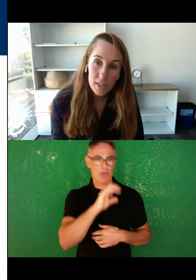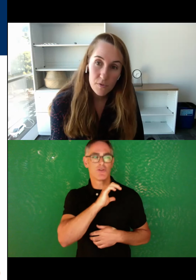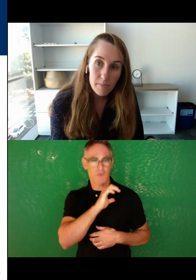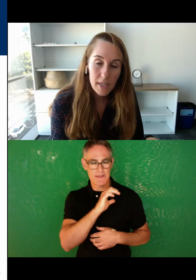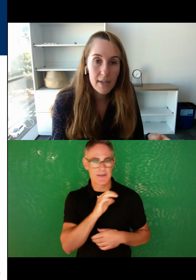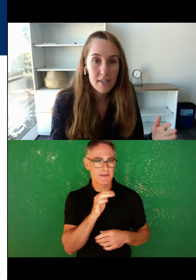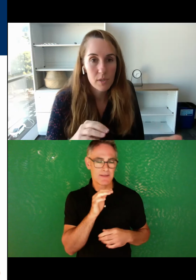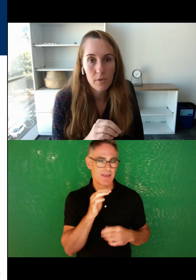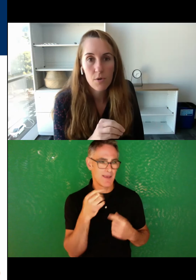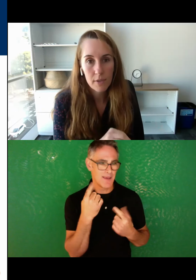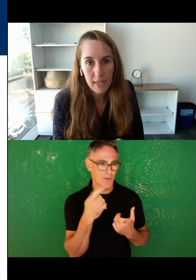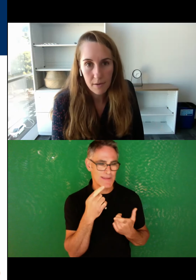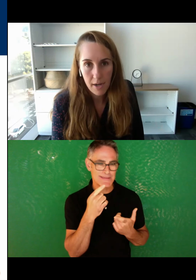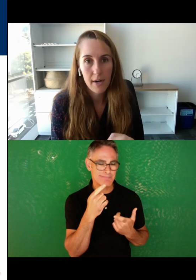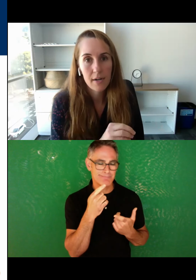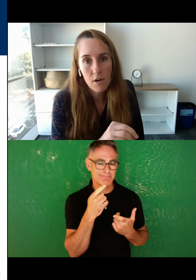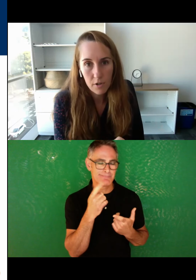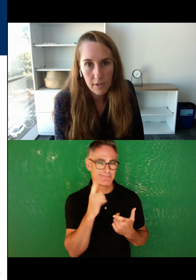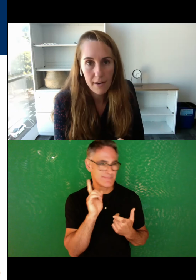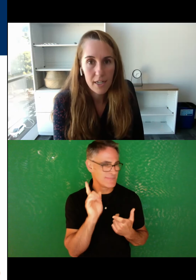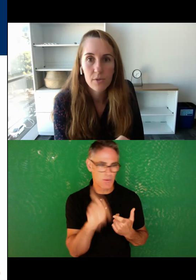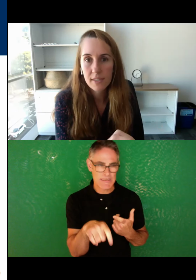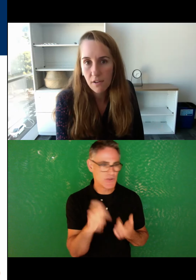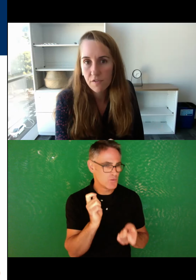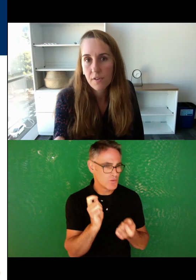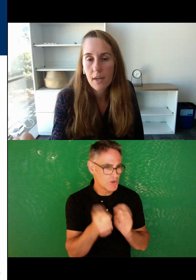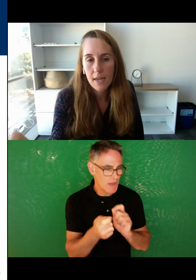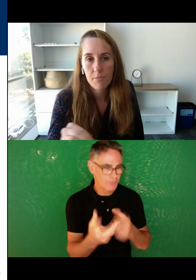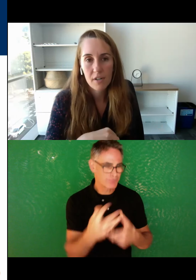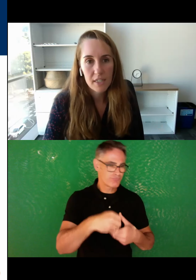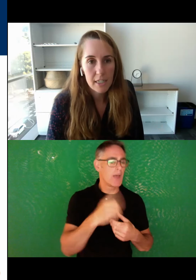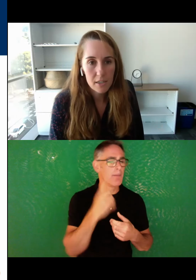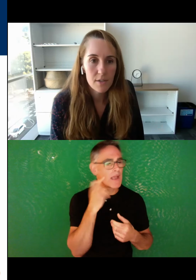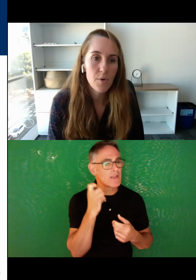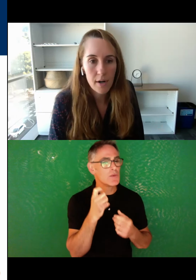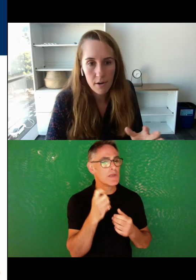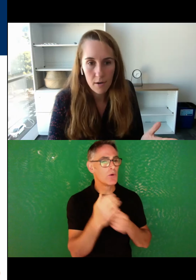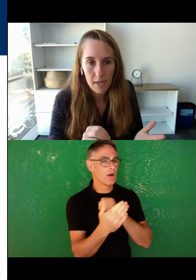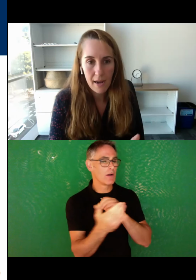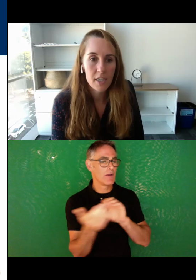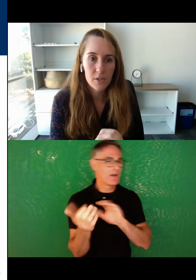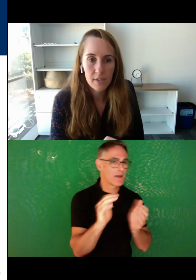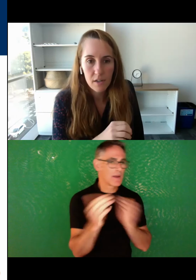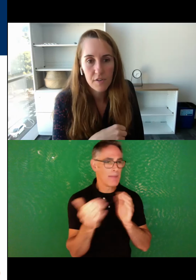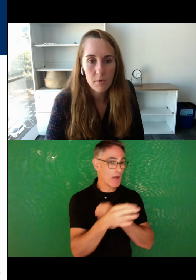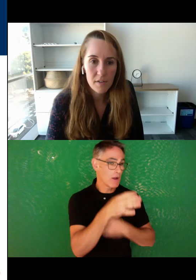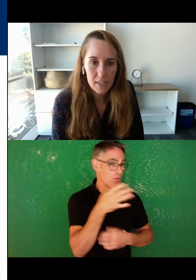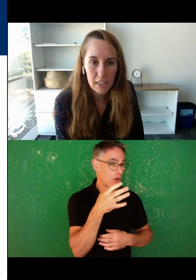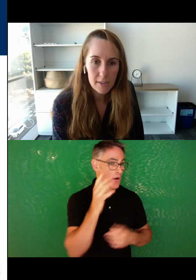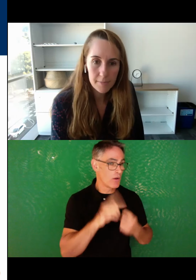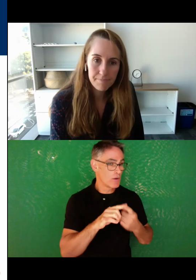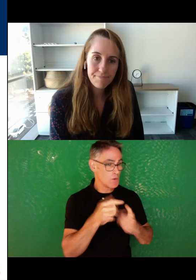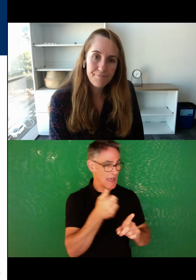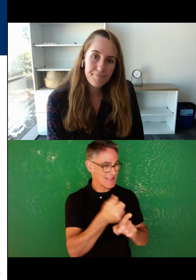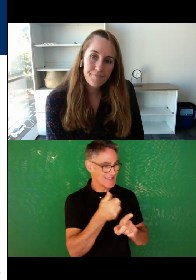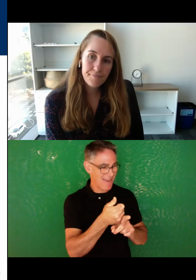to adjust for because we were only comparing a rural county to itself in previous years or an urban county to itself in previous